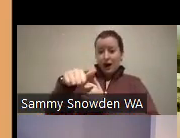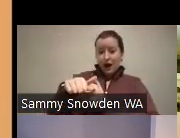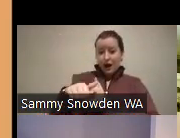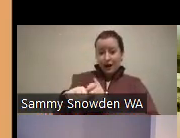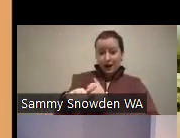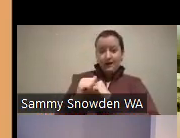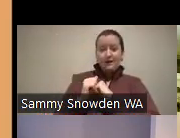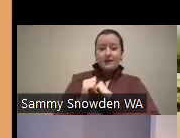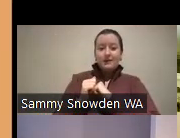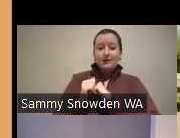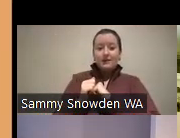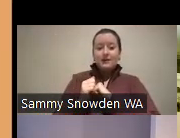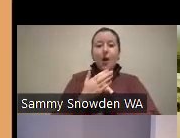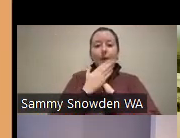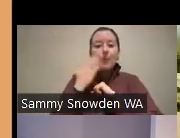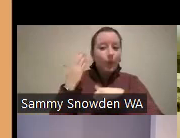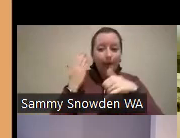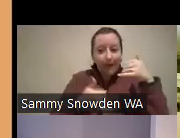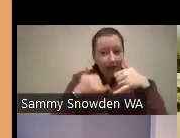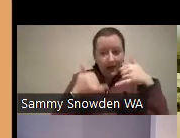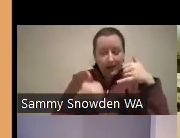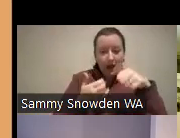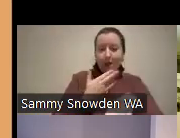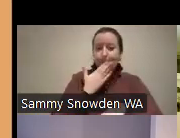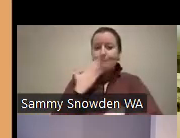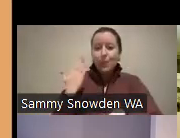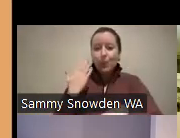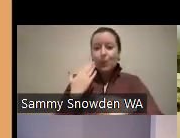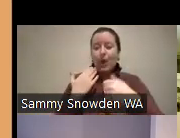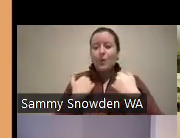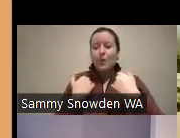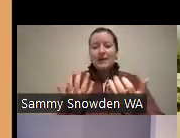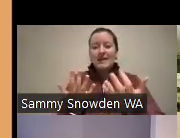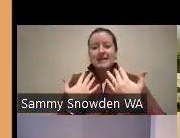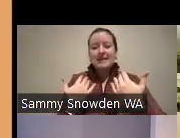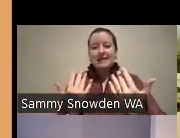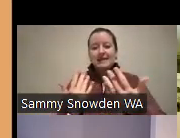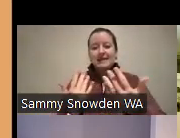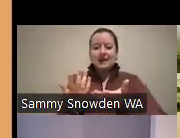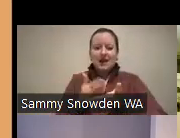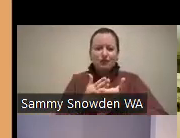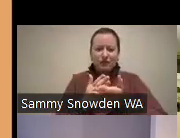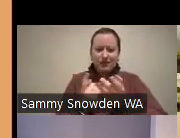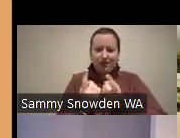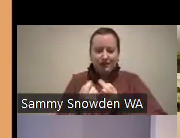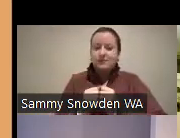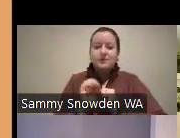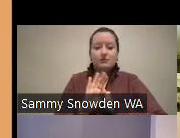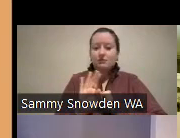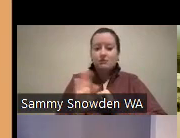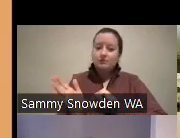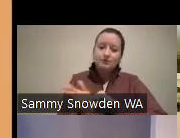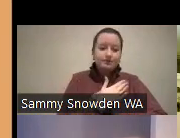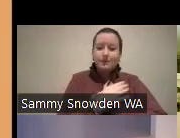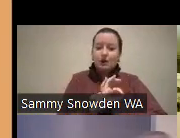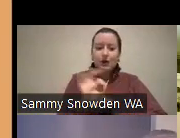any milk or wheat product, and as I mentioned before, it's got essential oils in them. So it has the